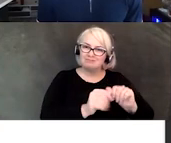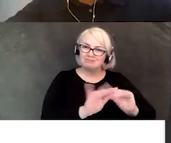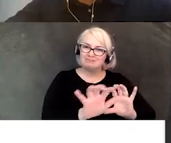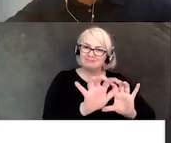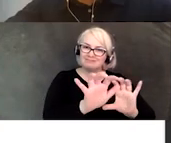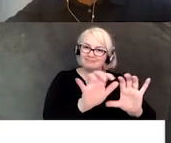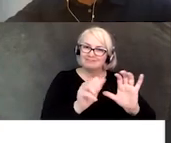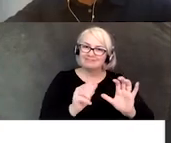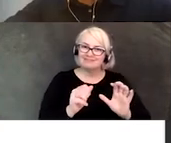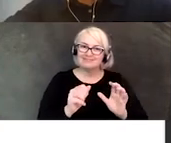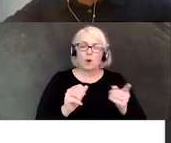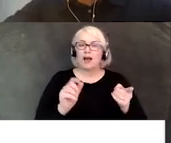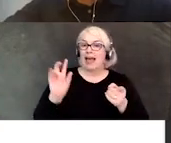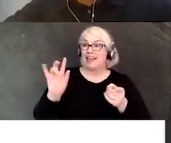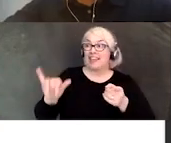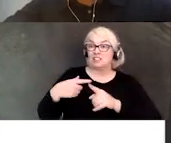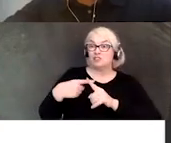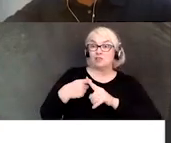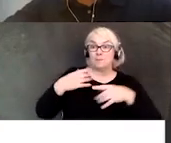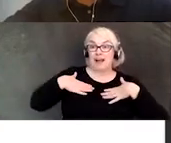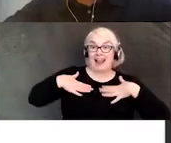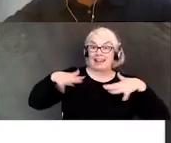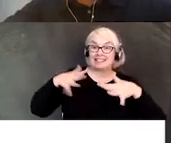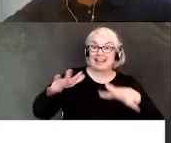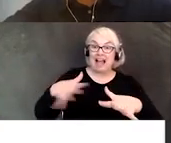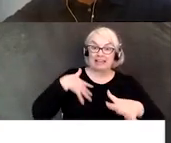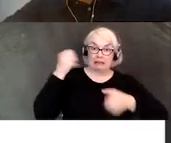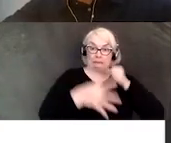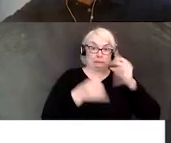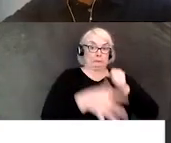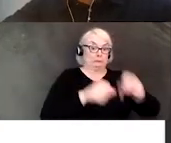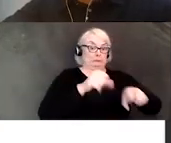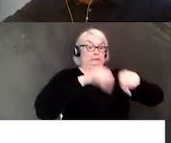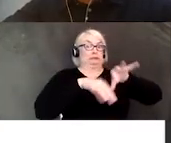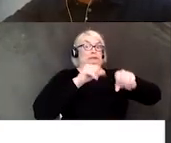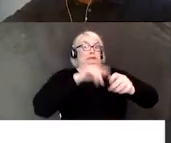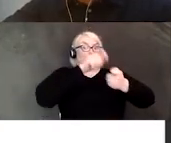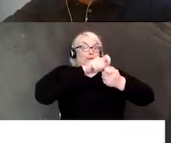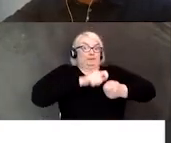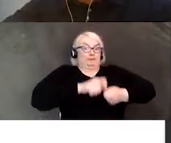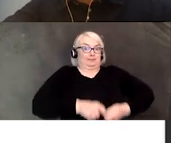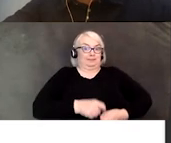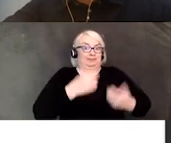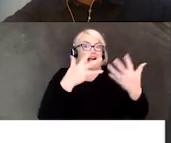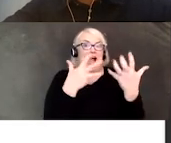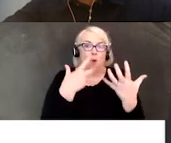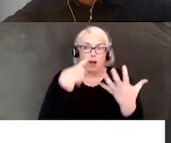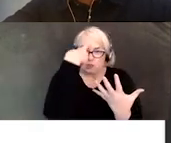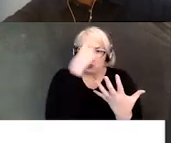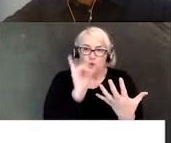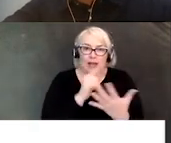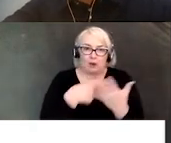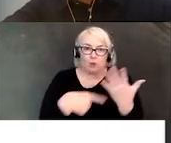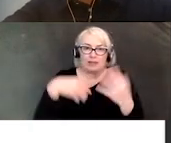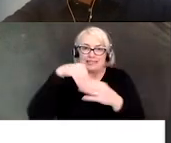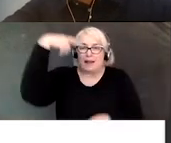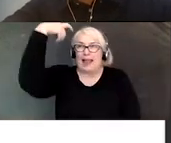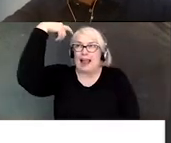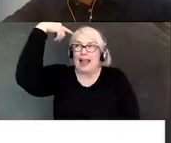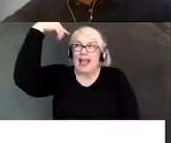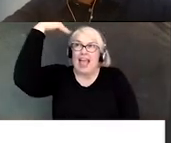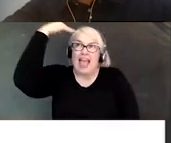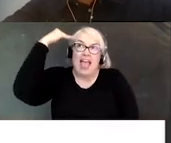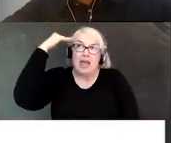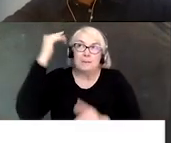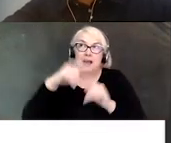That comes out of anxiety though. That comes out of me sitting there and going like, well, I want it to, I want it to look like what's in my head, but I better